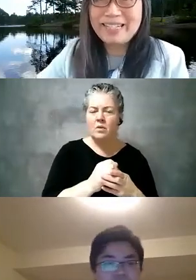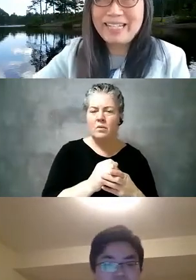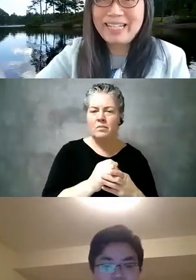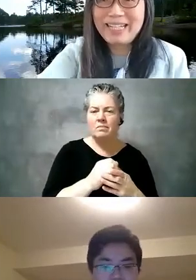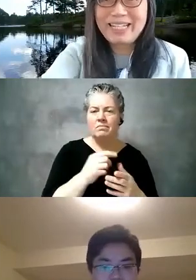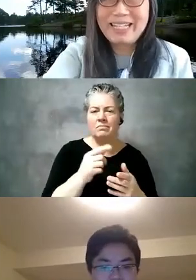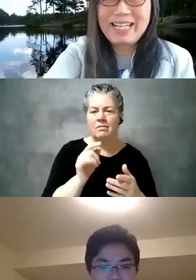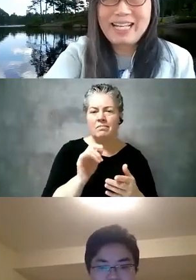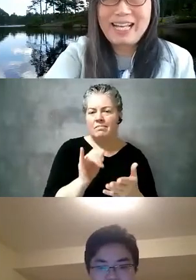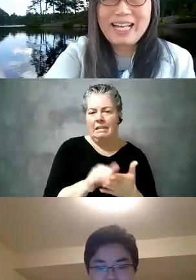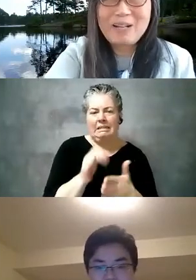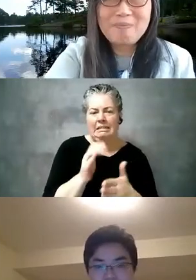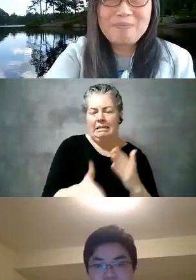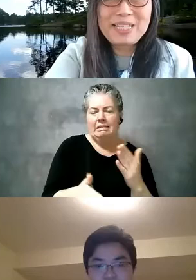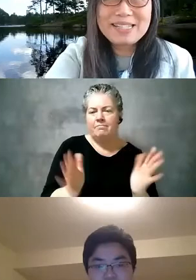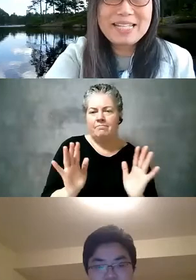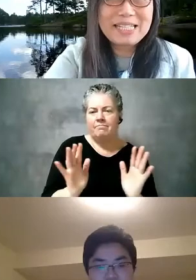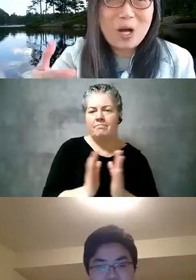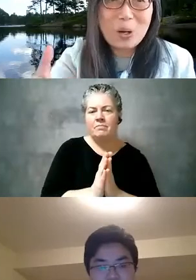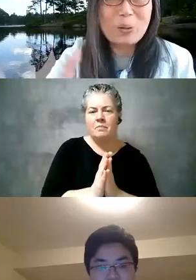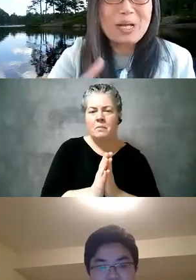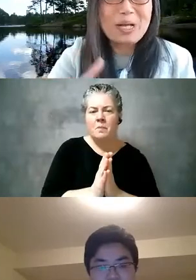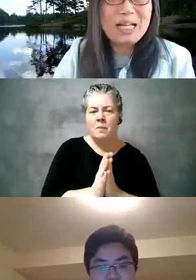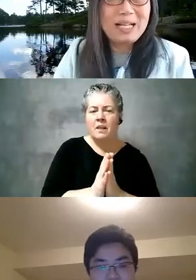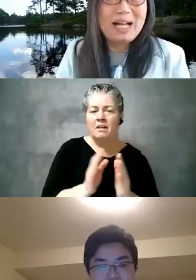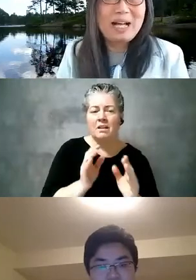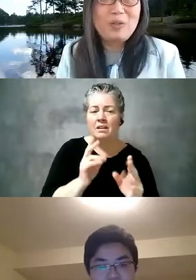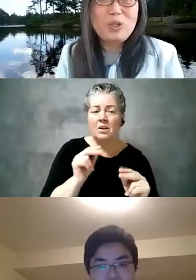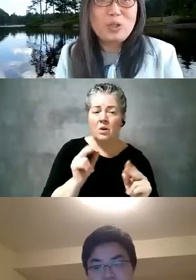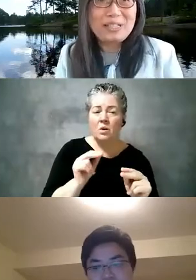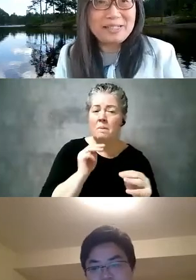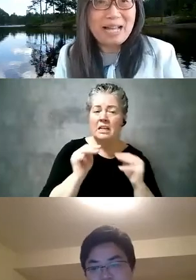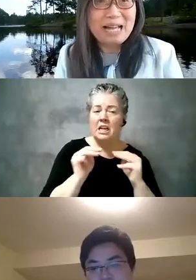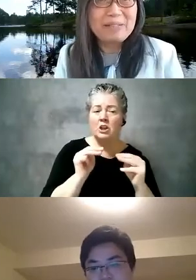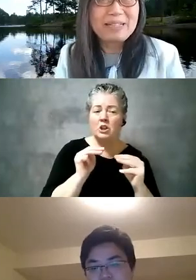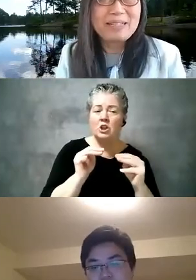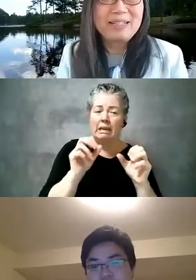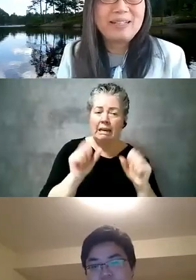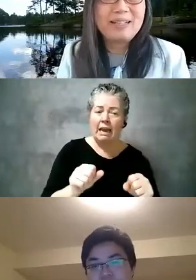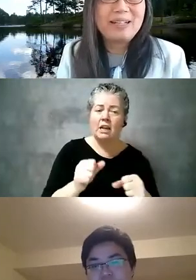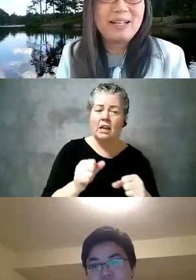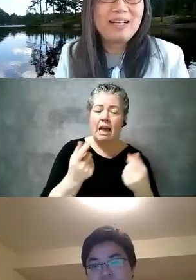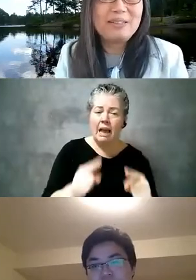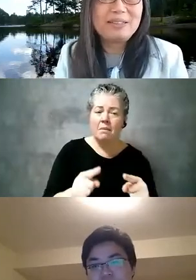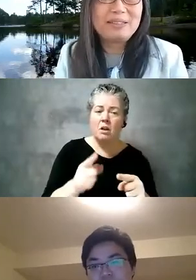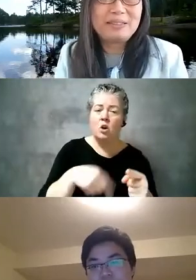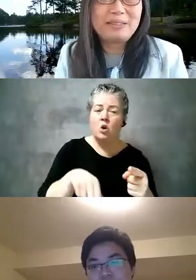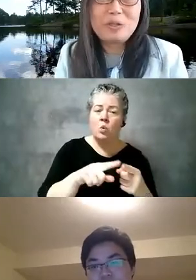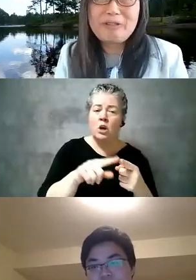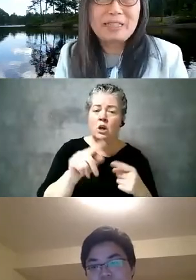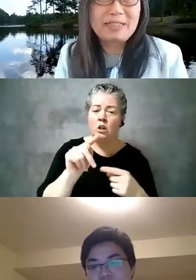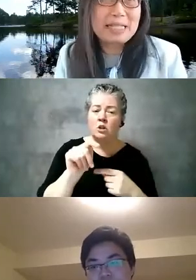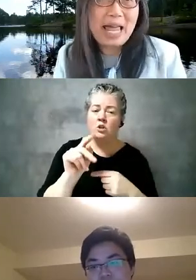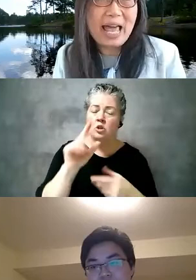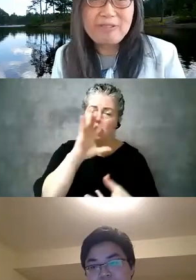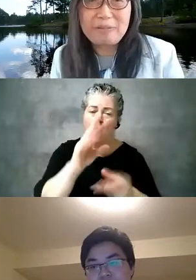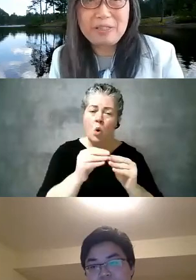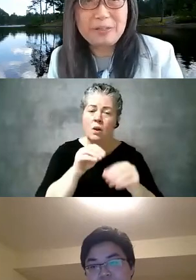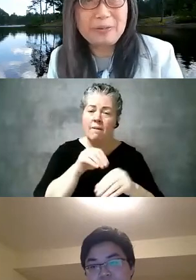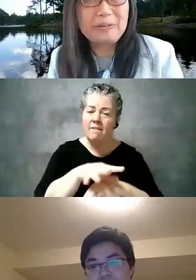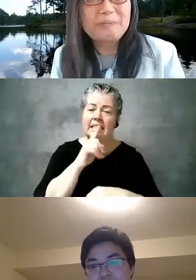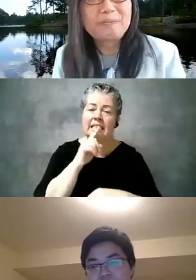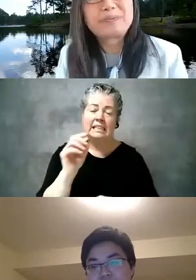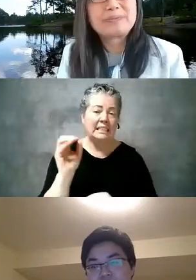there. The answer is no. You shouldn't stop. The total effect doesn't have